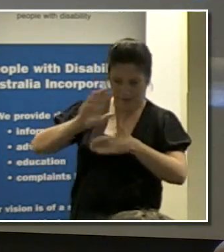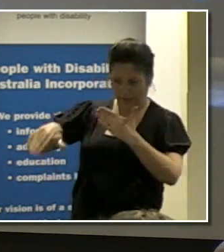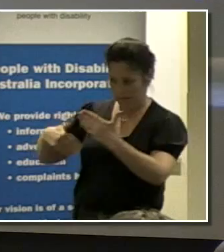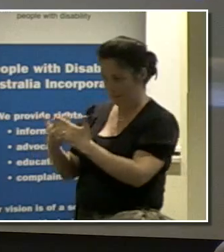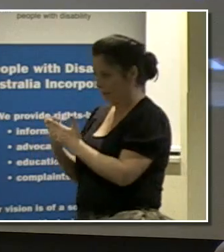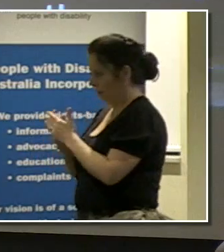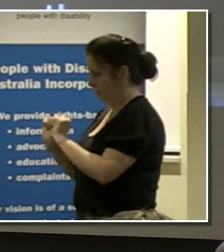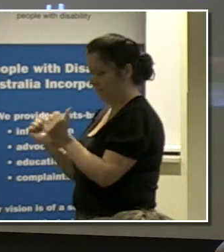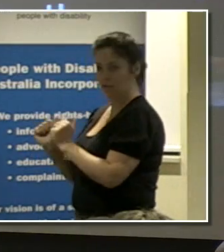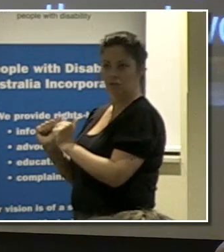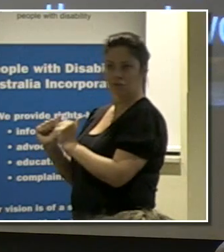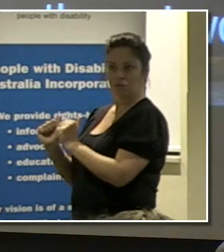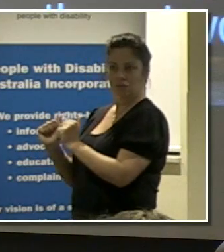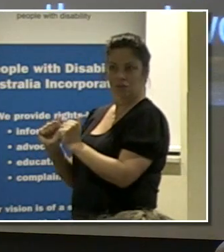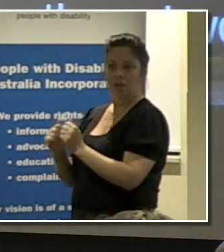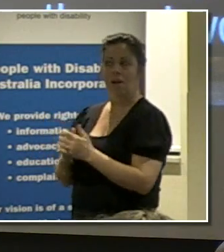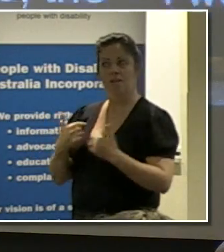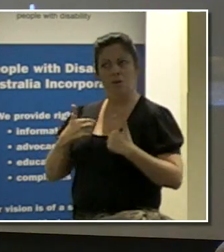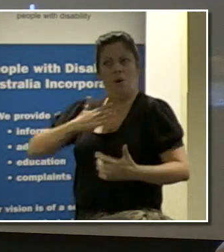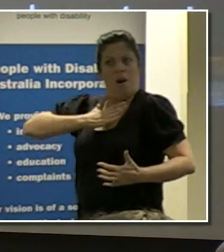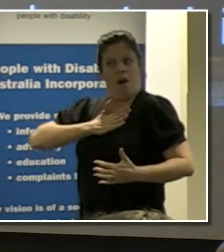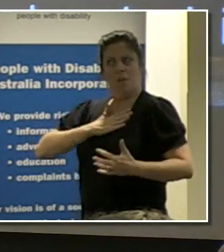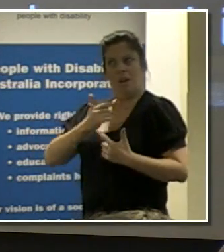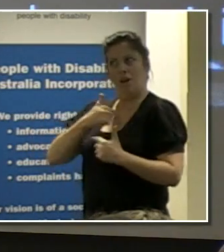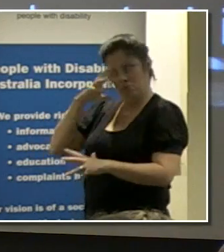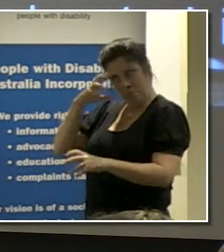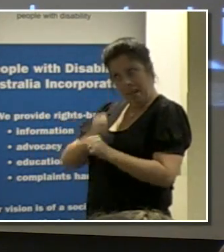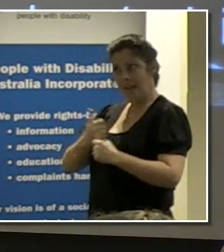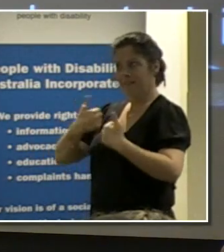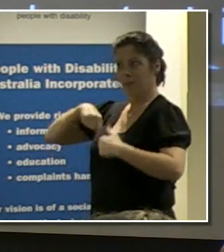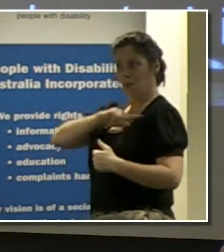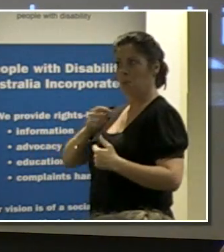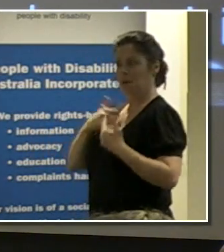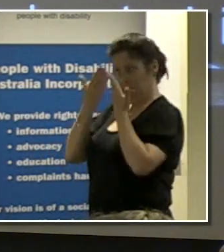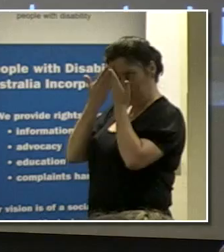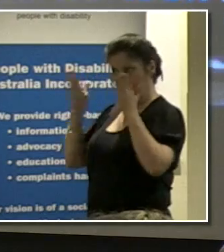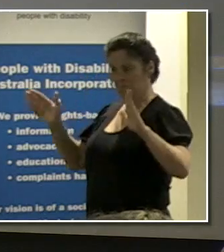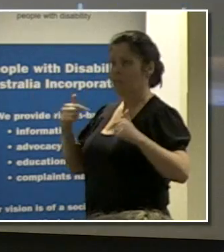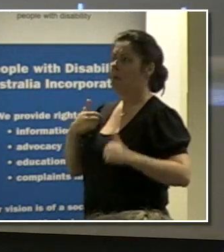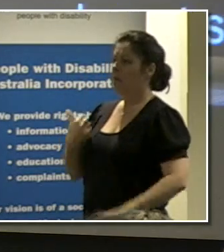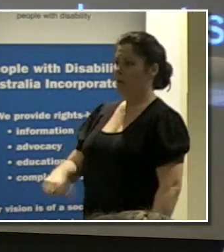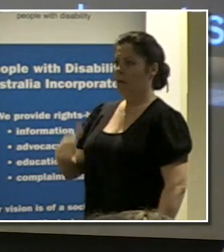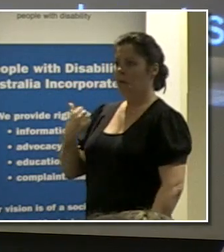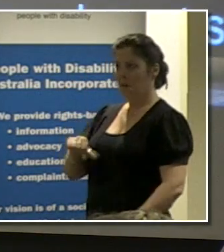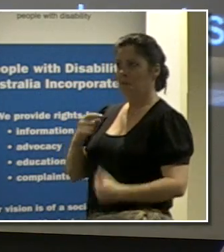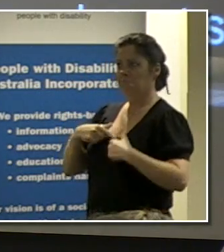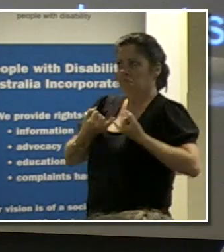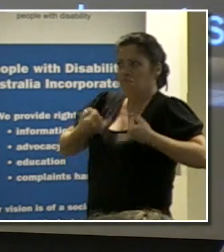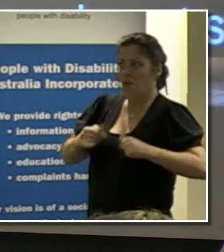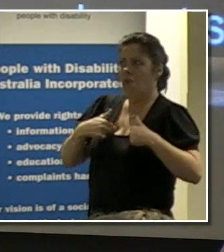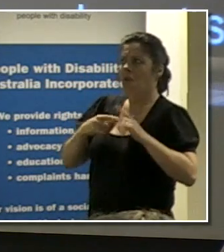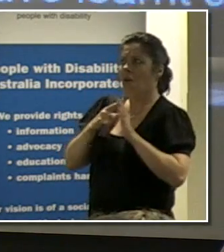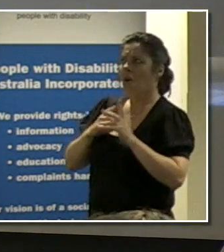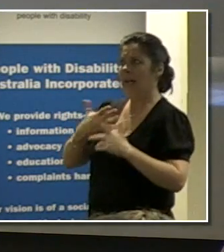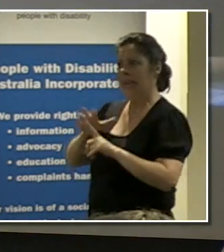I'd like to think that we took it on board, that we have learnt some lessons out of the individual